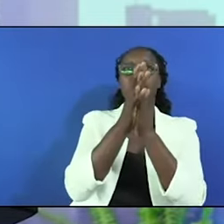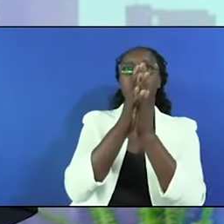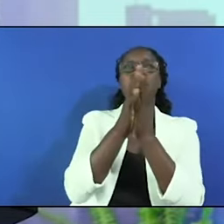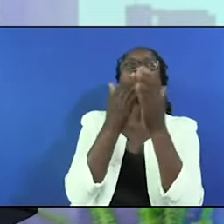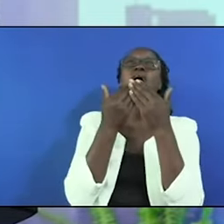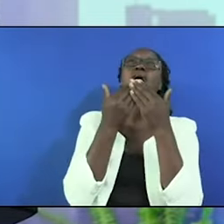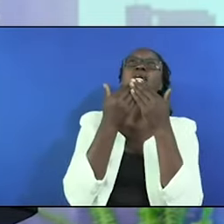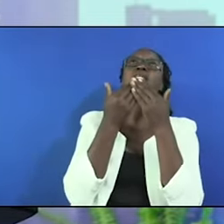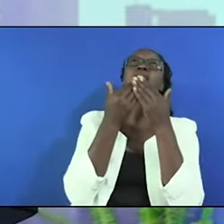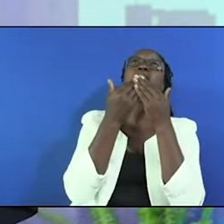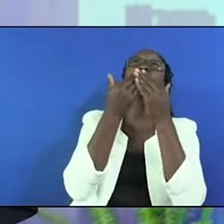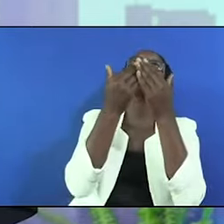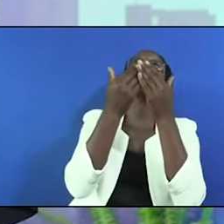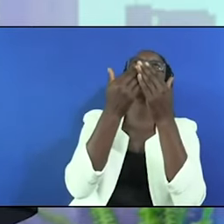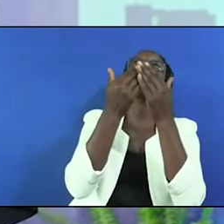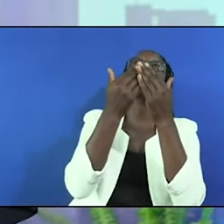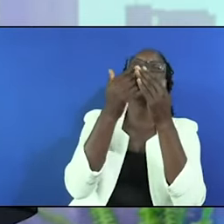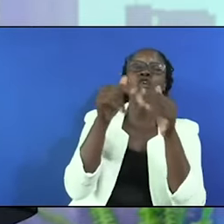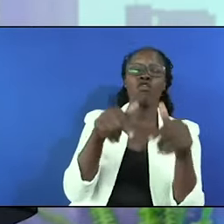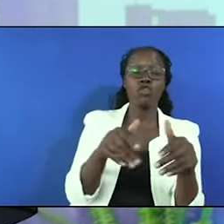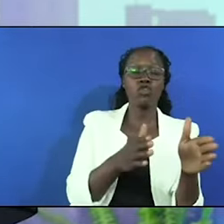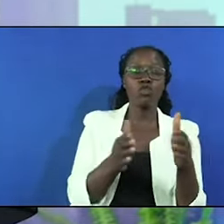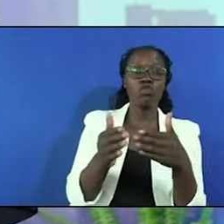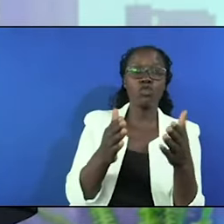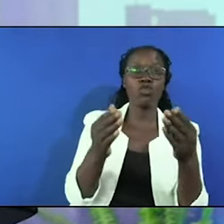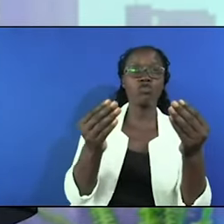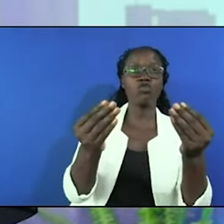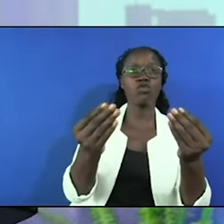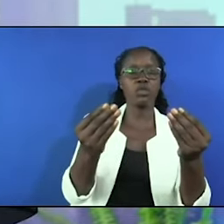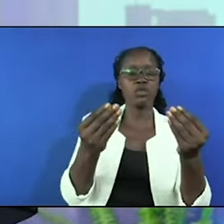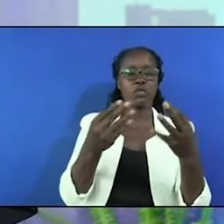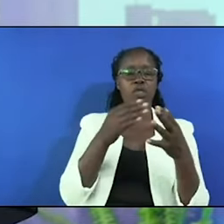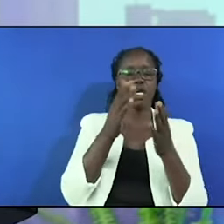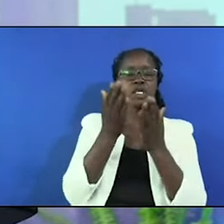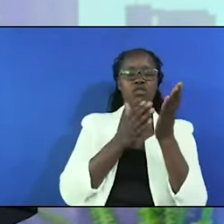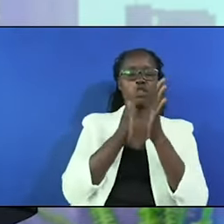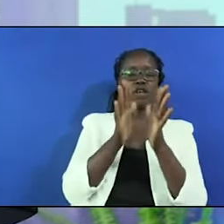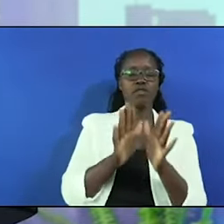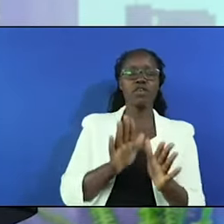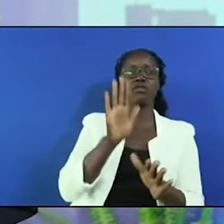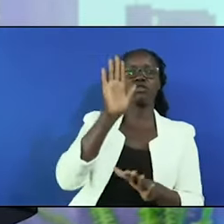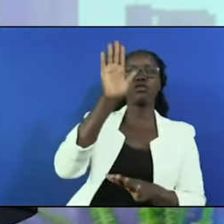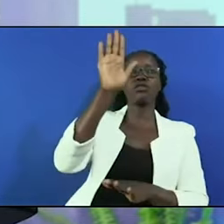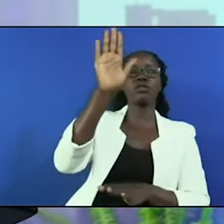I want to thank you for this opportunity you have given me as your servant.